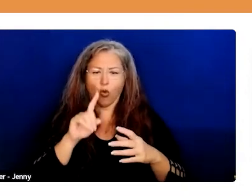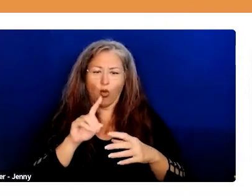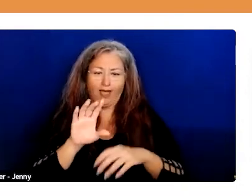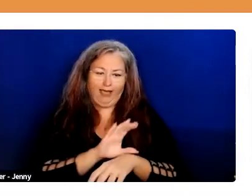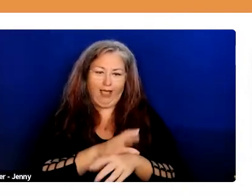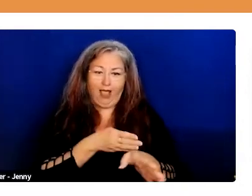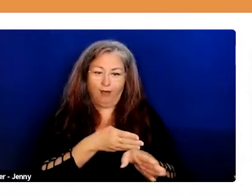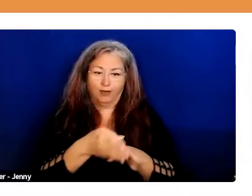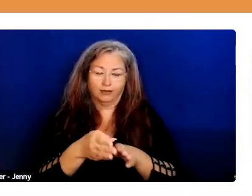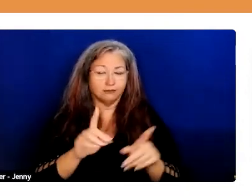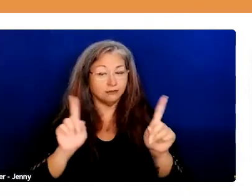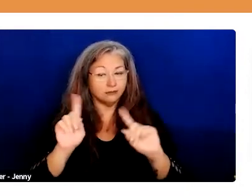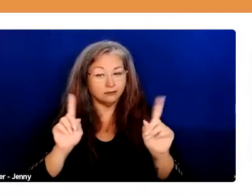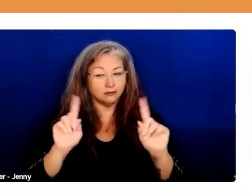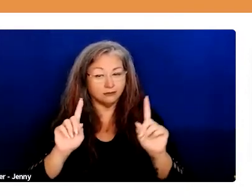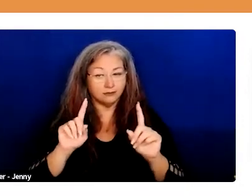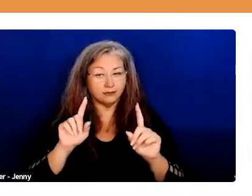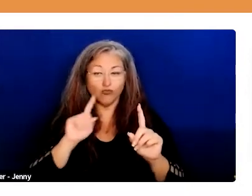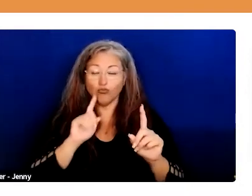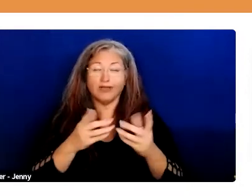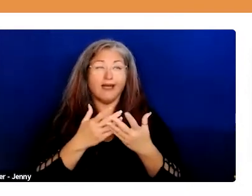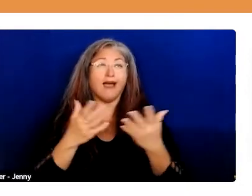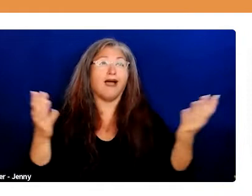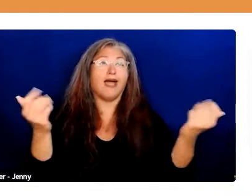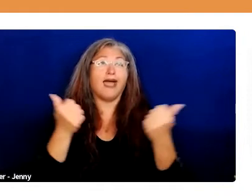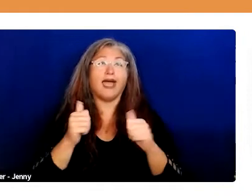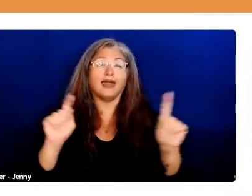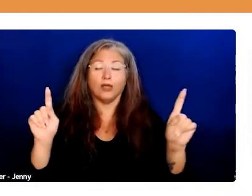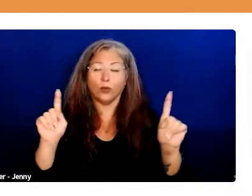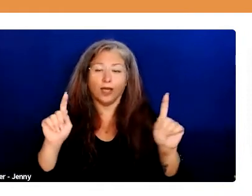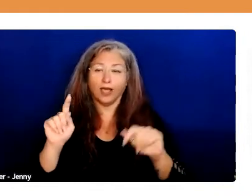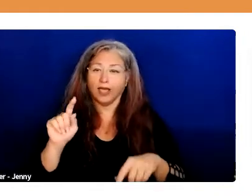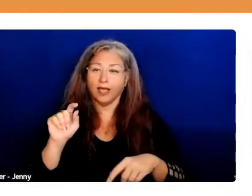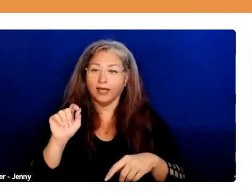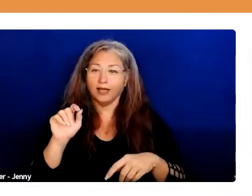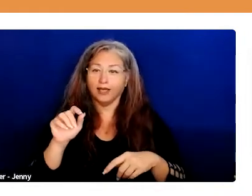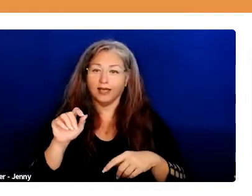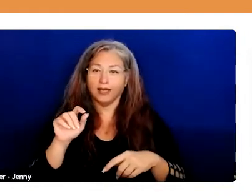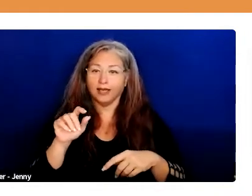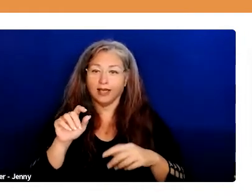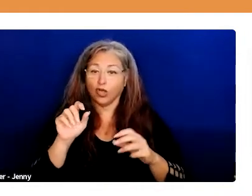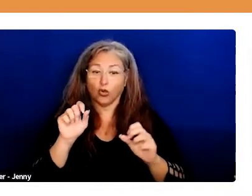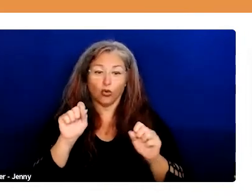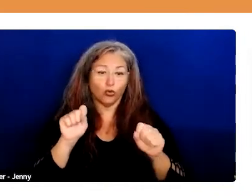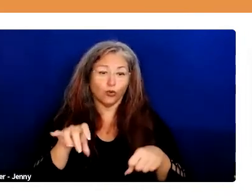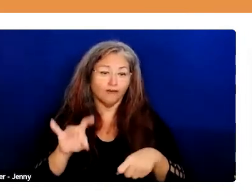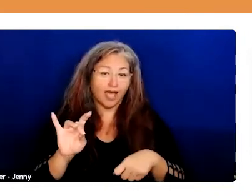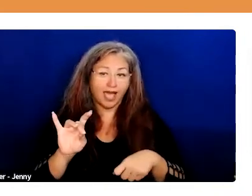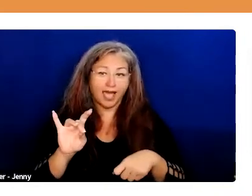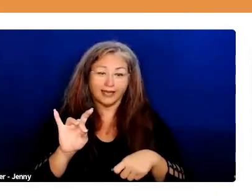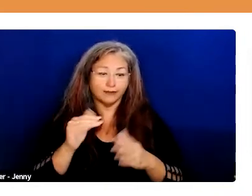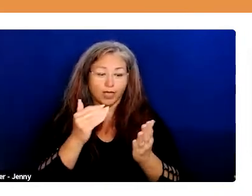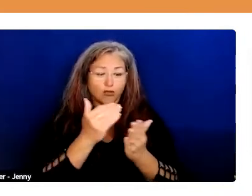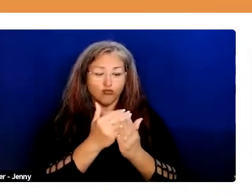computers, but algorithms are actually all around us. An algorithm can be a recipe